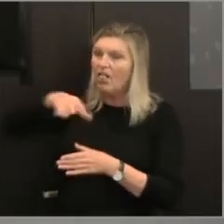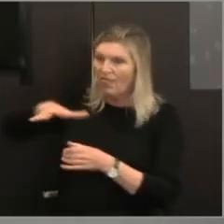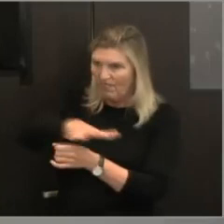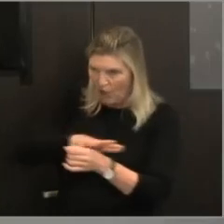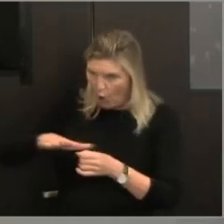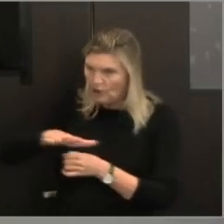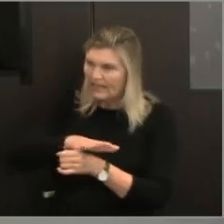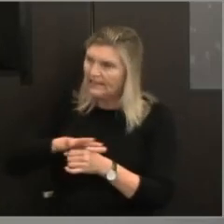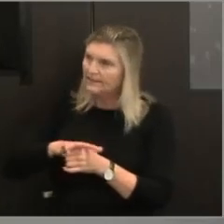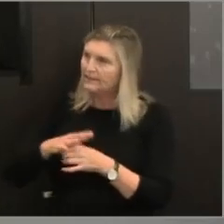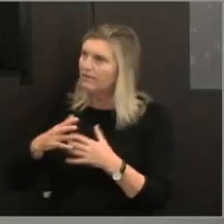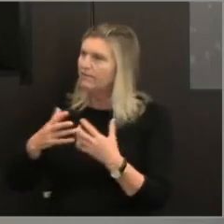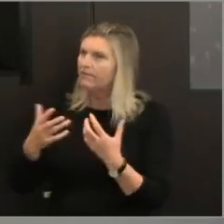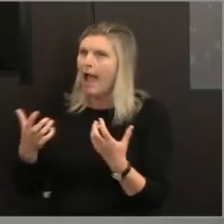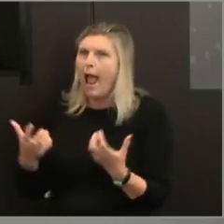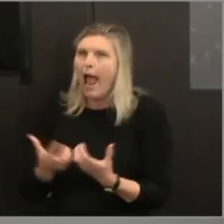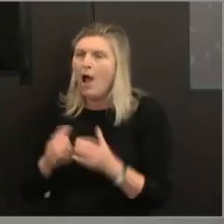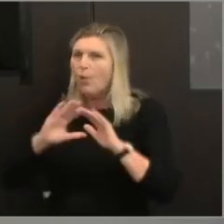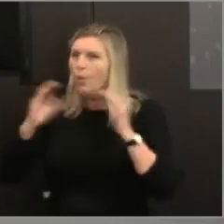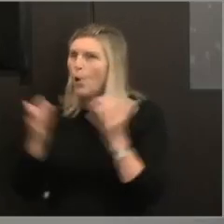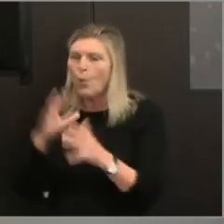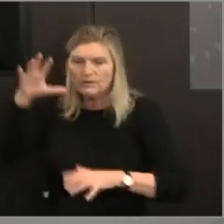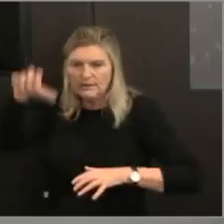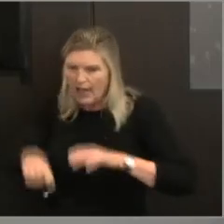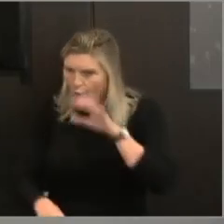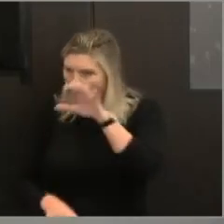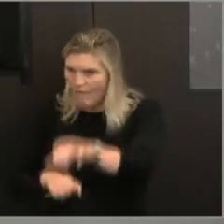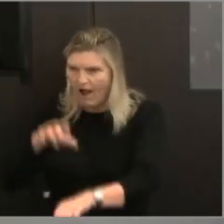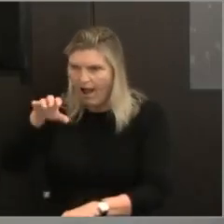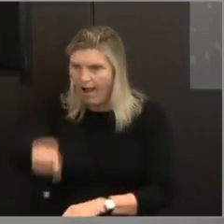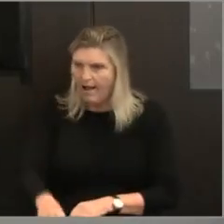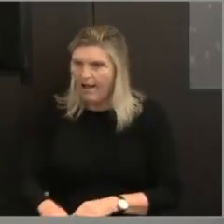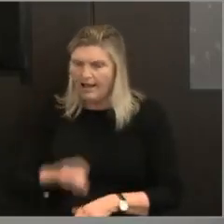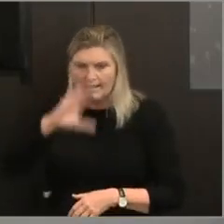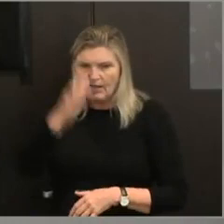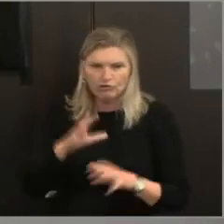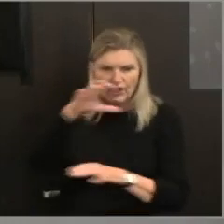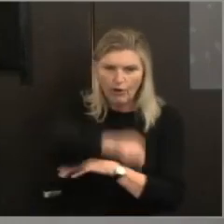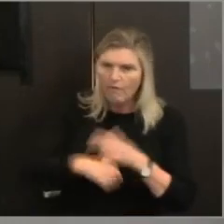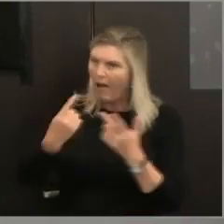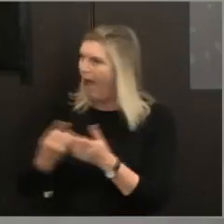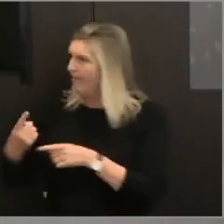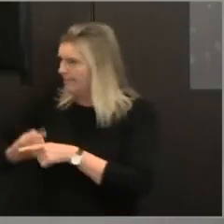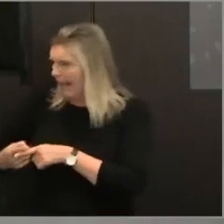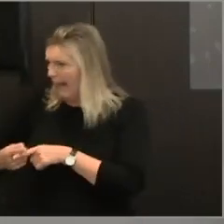to earlier and illustrates the harsh complexity of the issue.